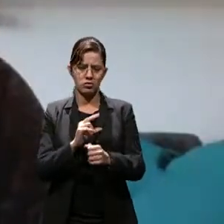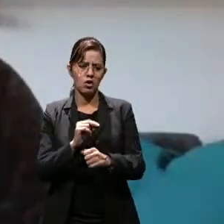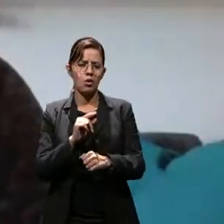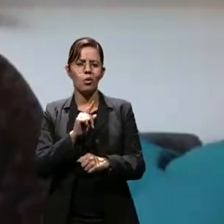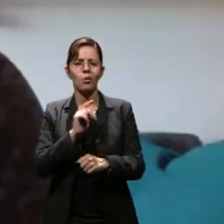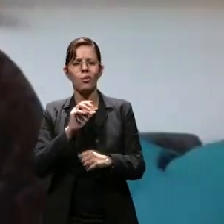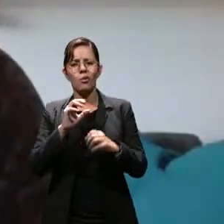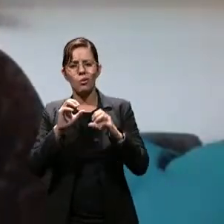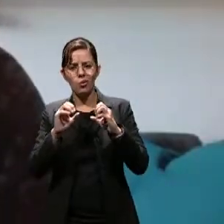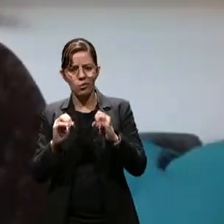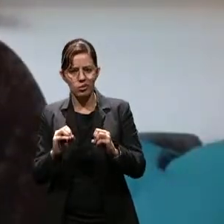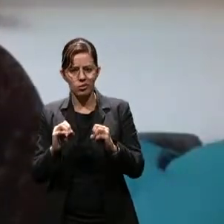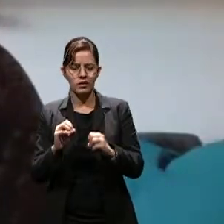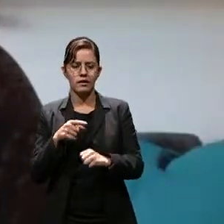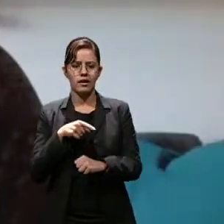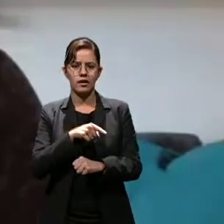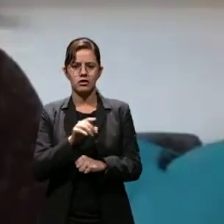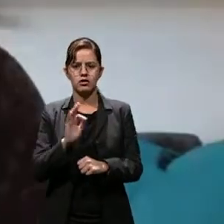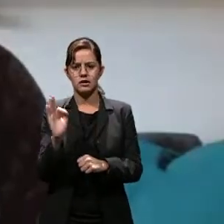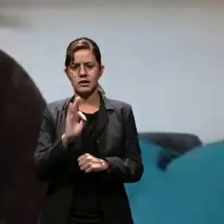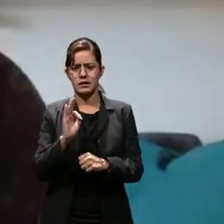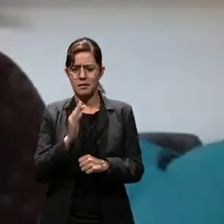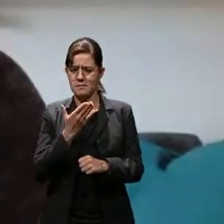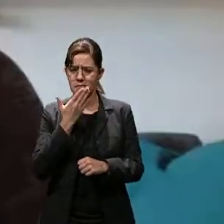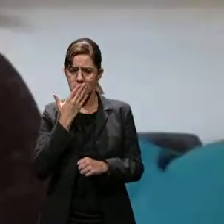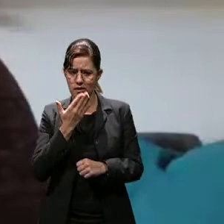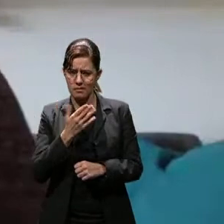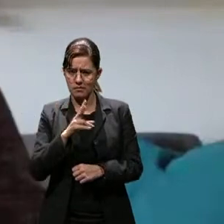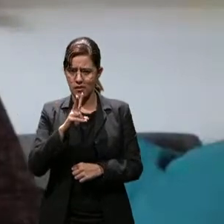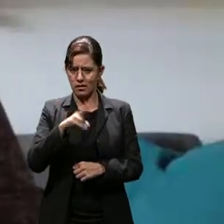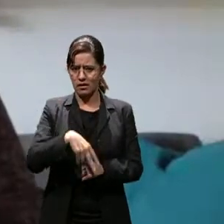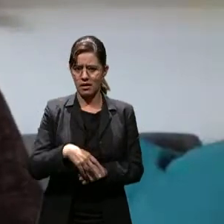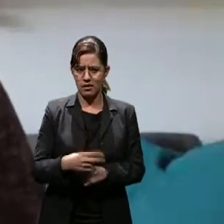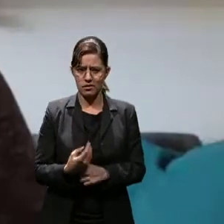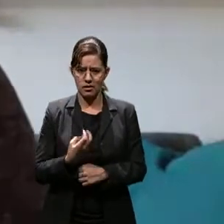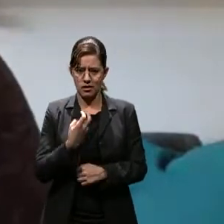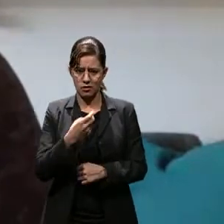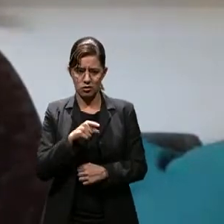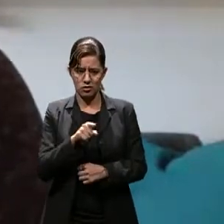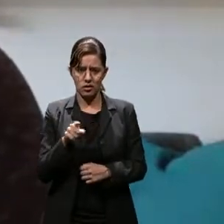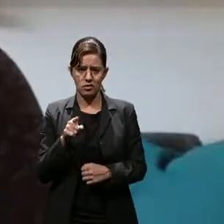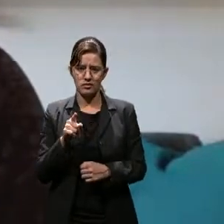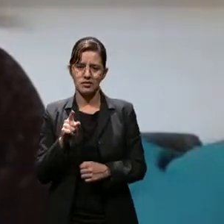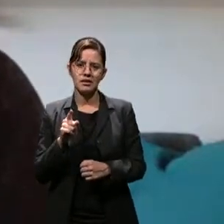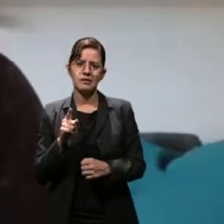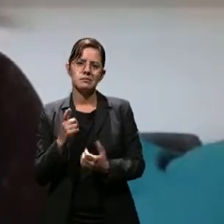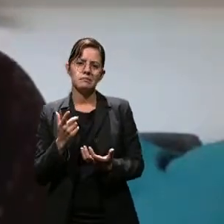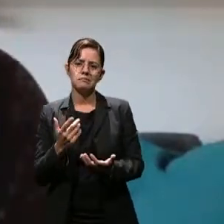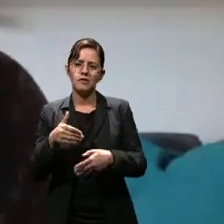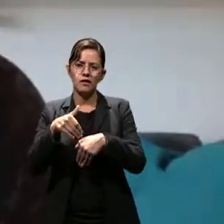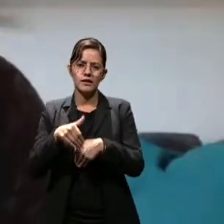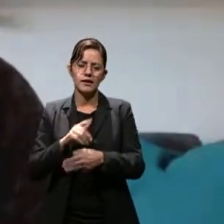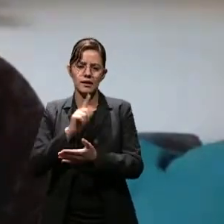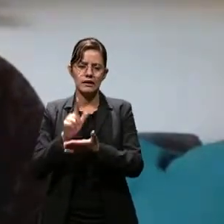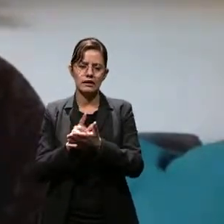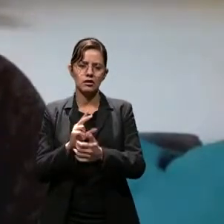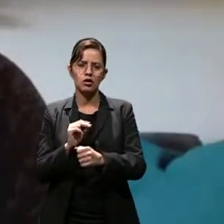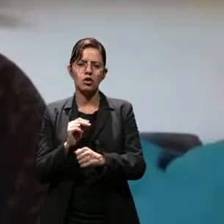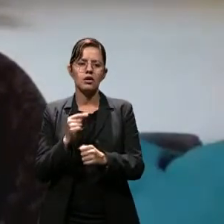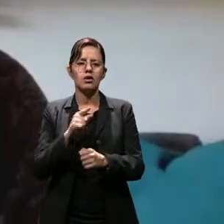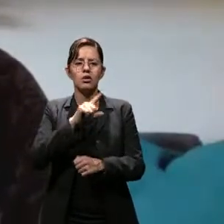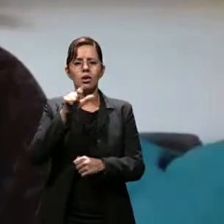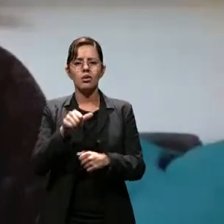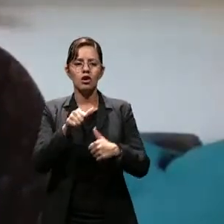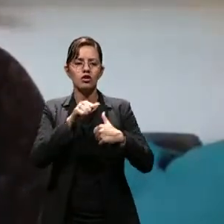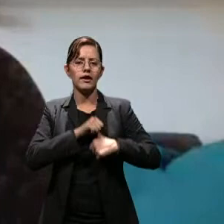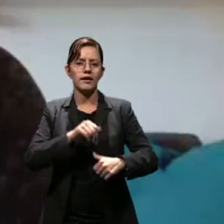legislative field, or they have a very poor legitimacy, and the strategy is to question electoral authority. We've seen this in the case